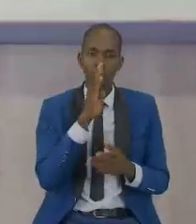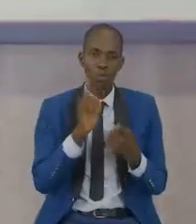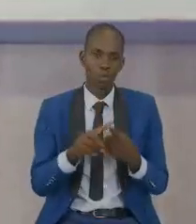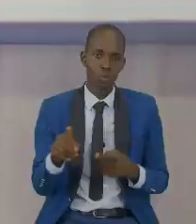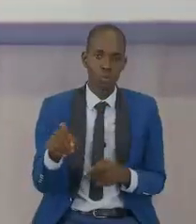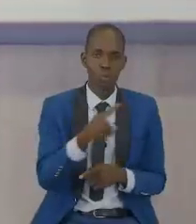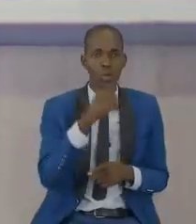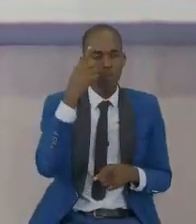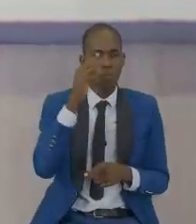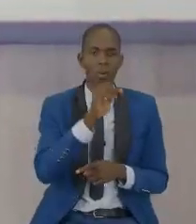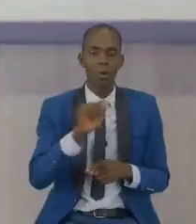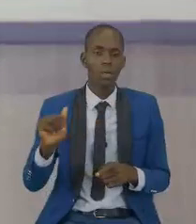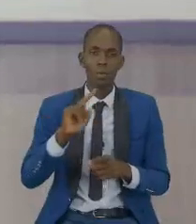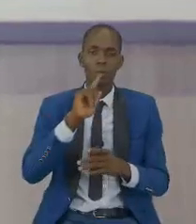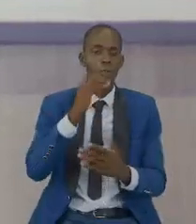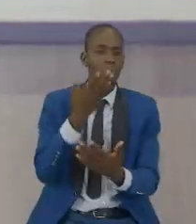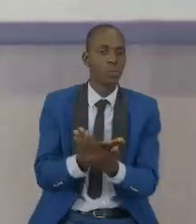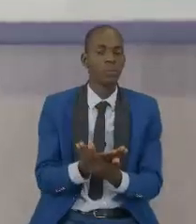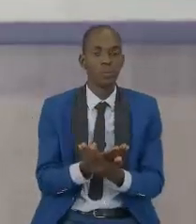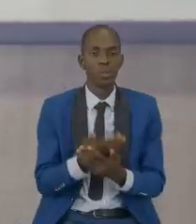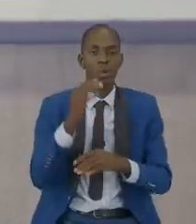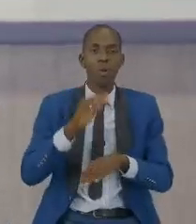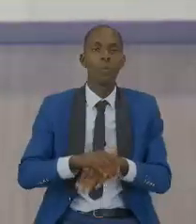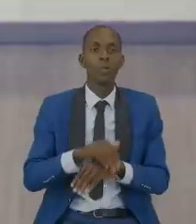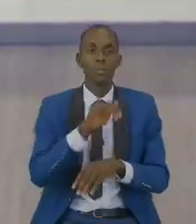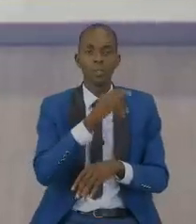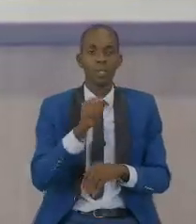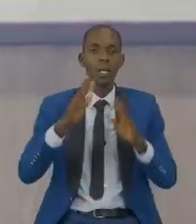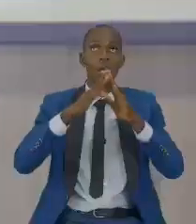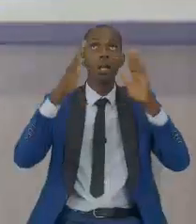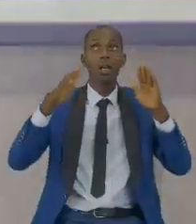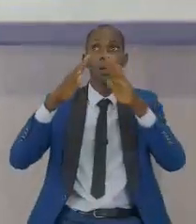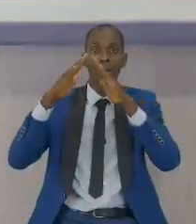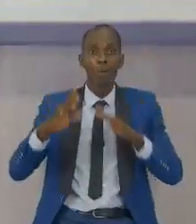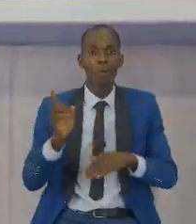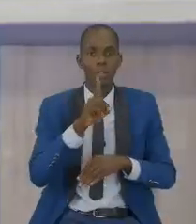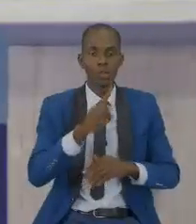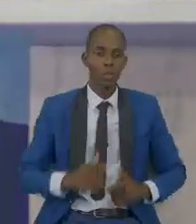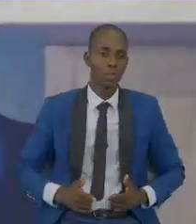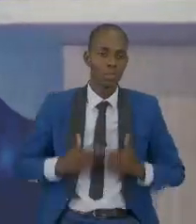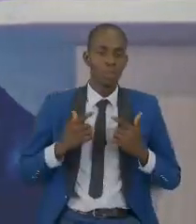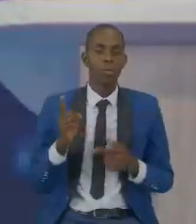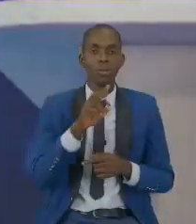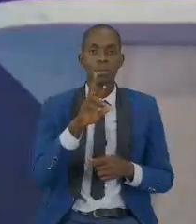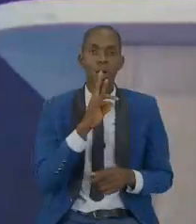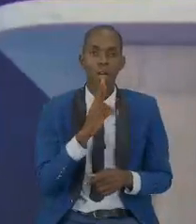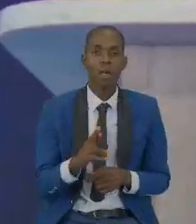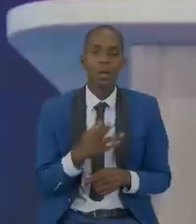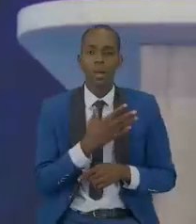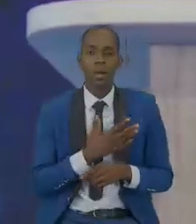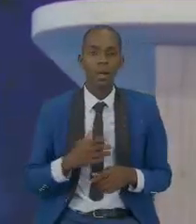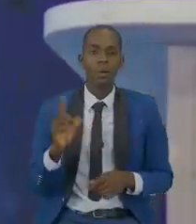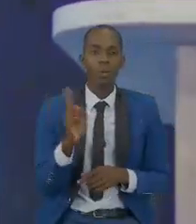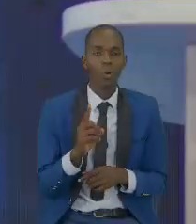for a sign, for a token upon the houses where ye dwell, where ye are. And when